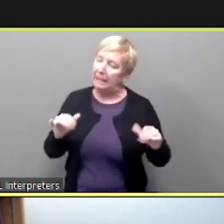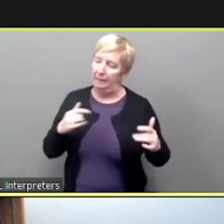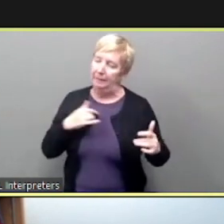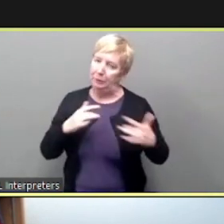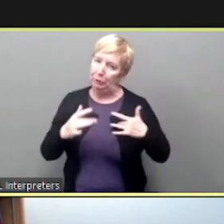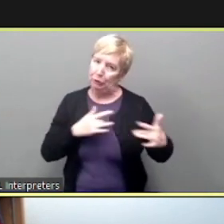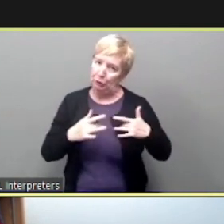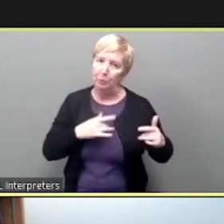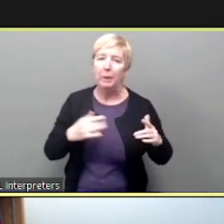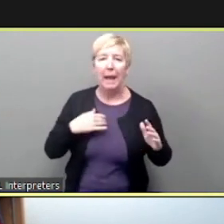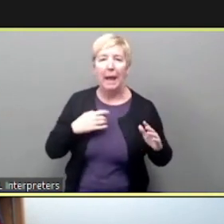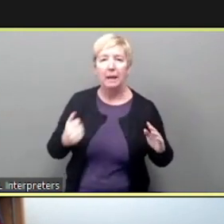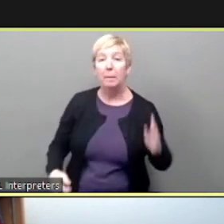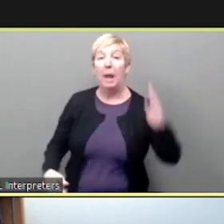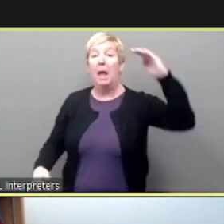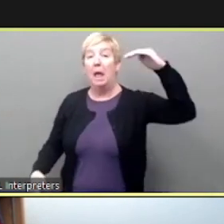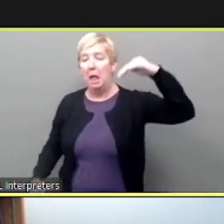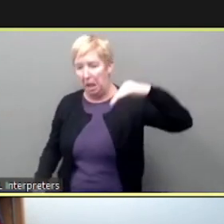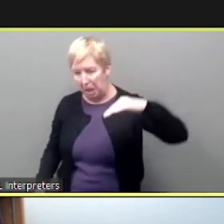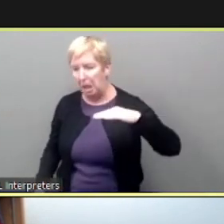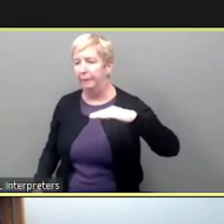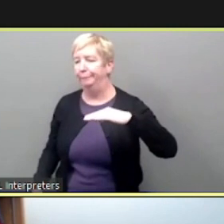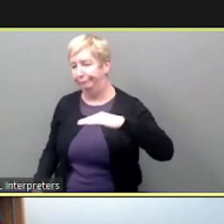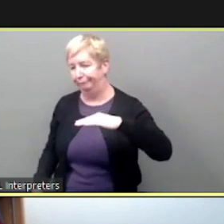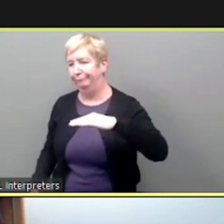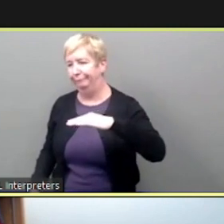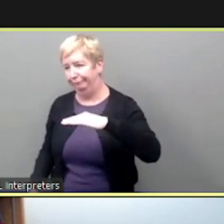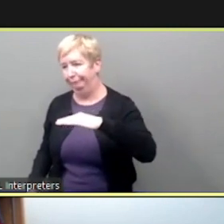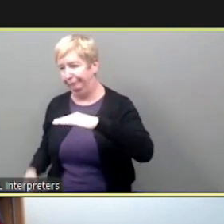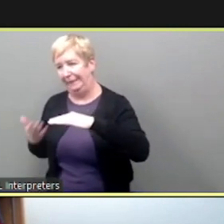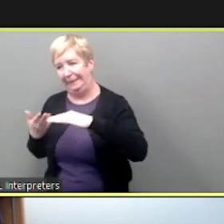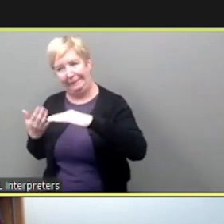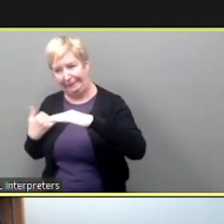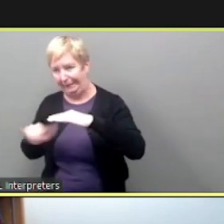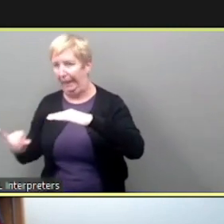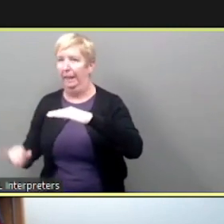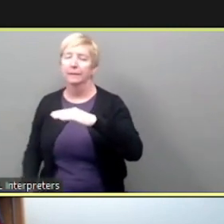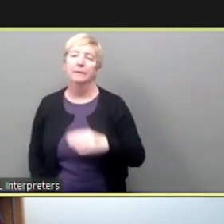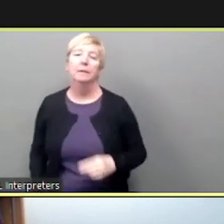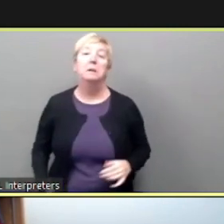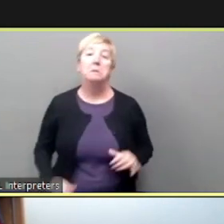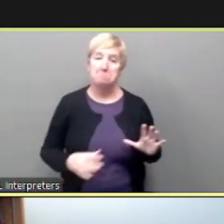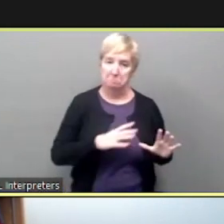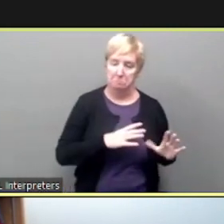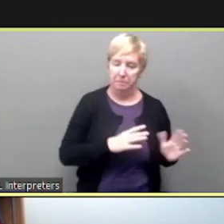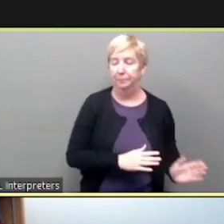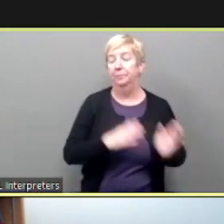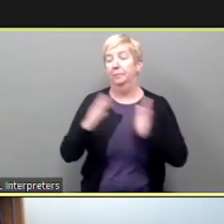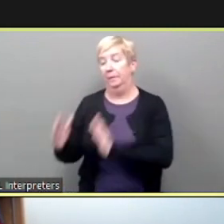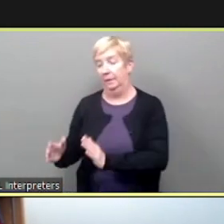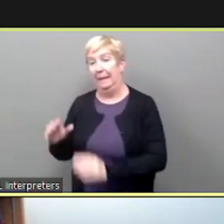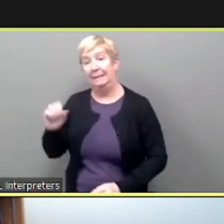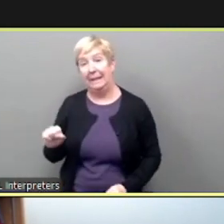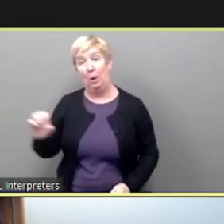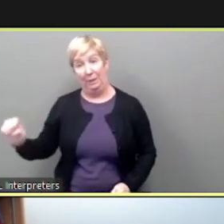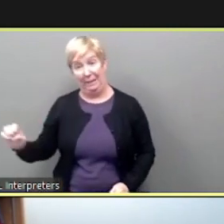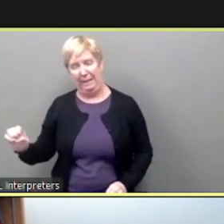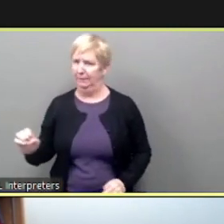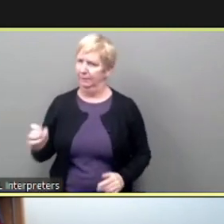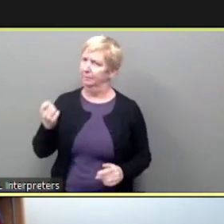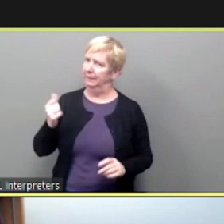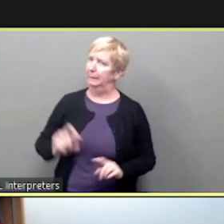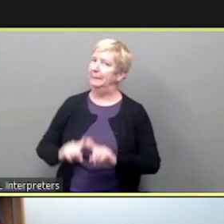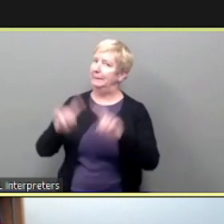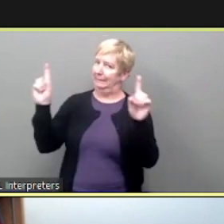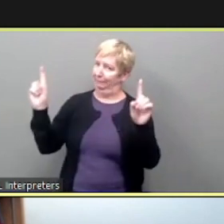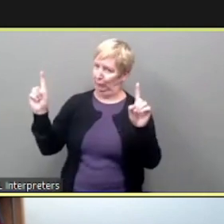downward trend, but then we're sitting at a bit of a plateau. The Southeast had an unusual pattern from the